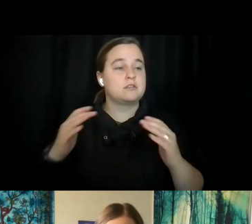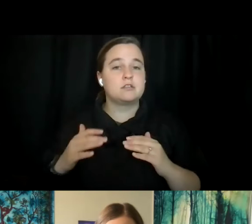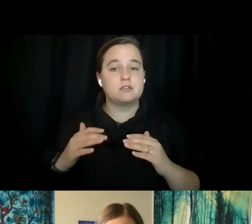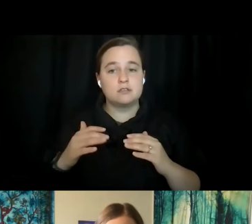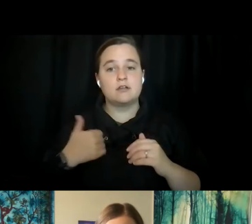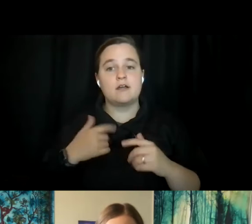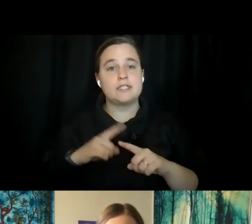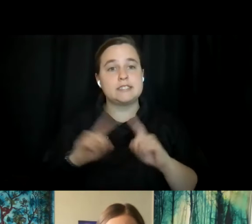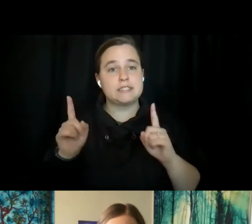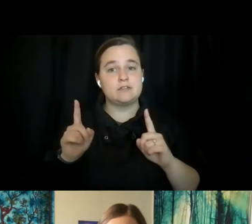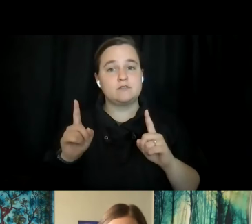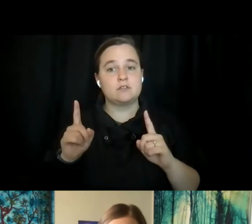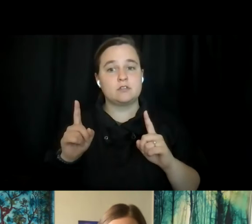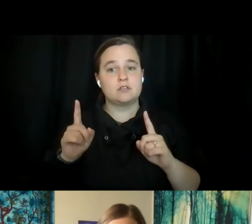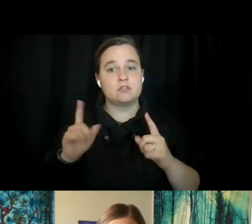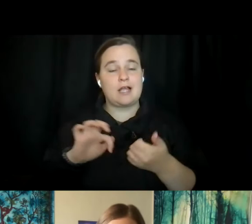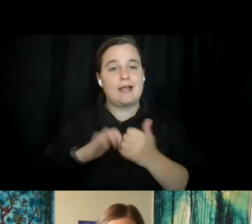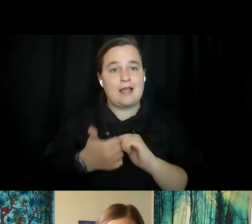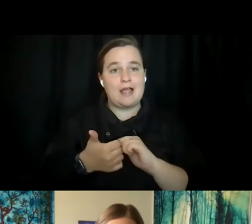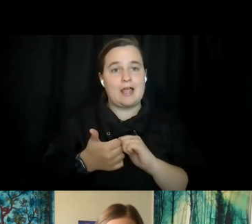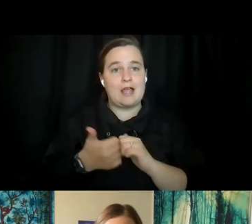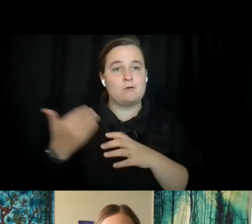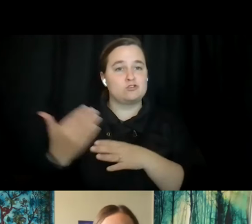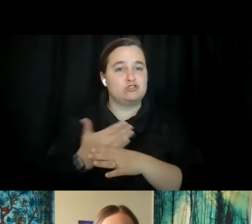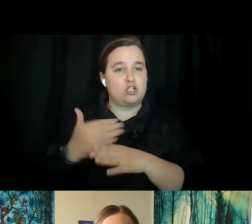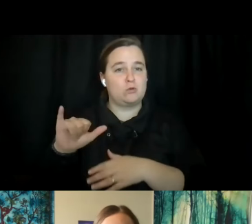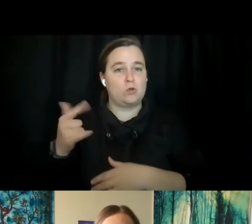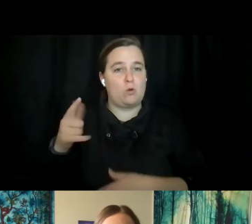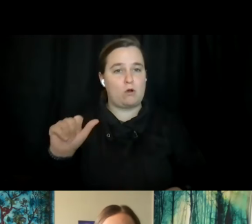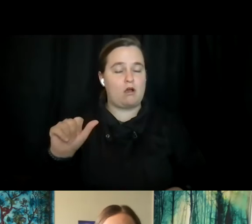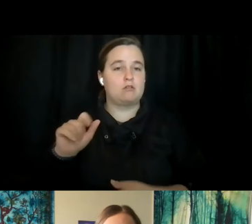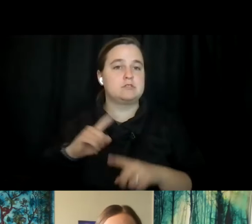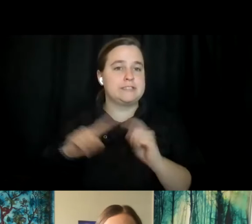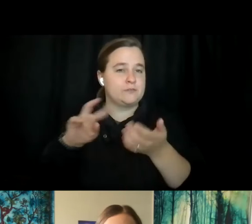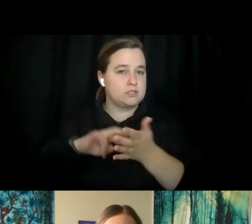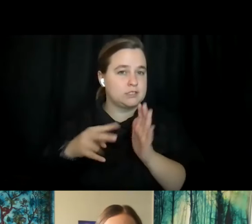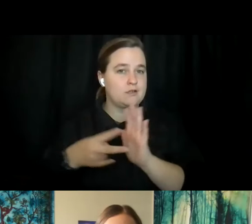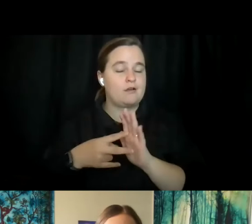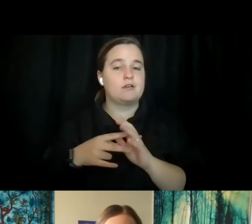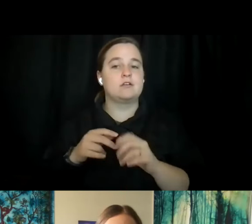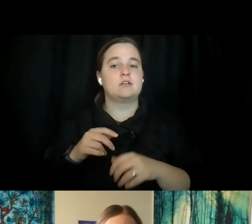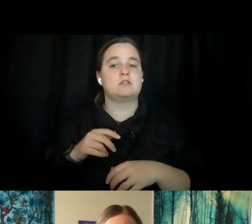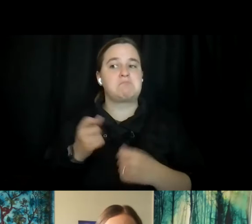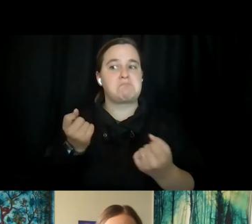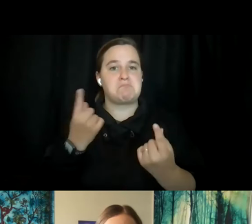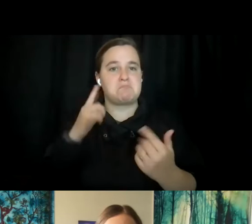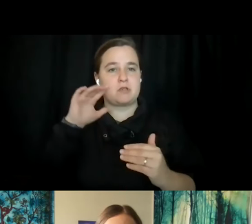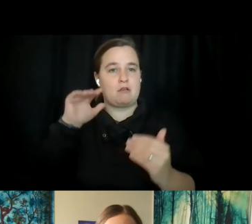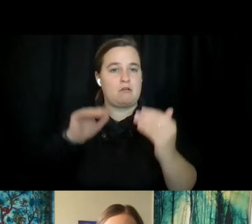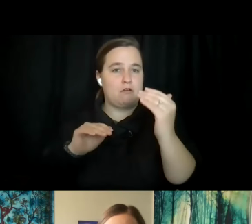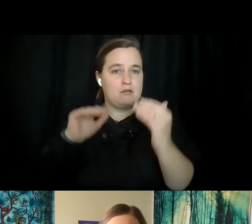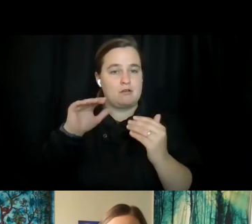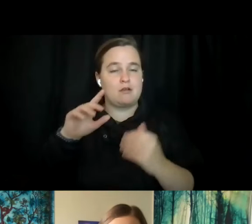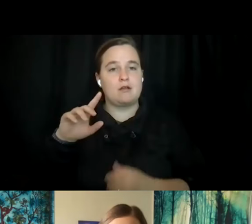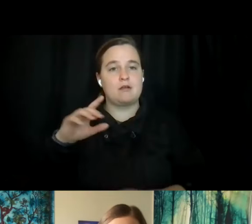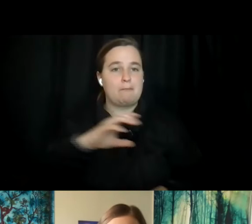different air in terms of how you're sharing yoga and being aware of those power dynamics too. So it's more